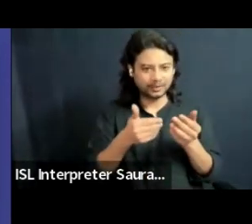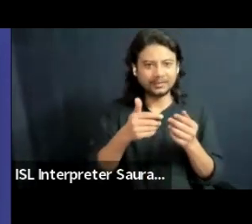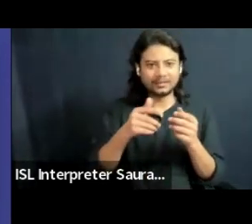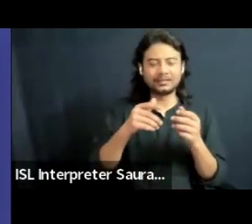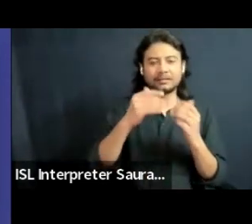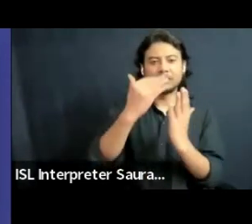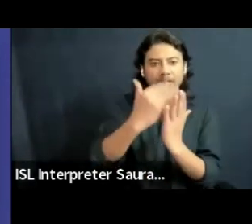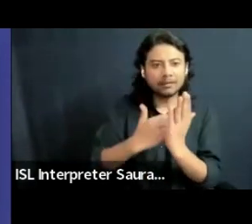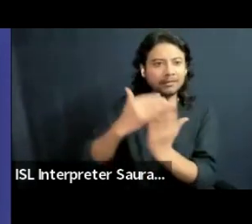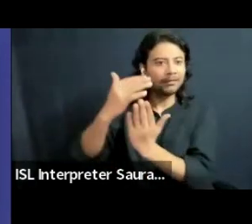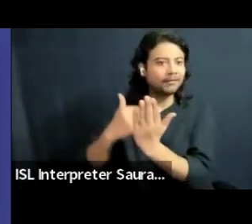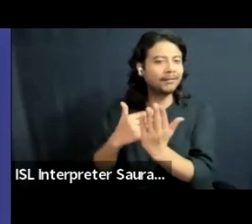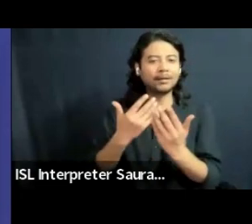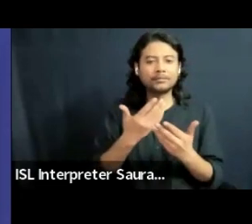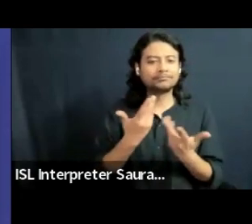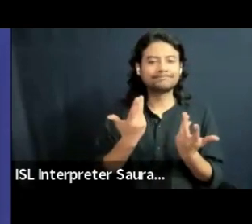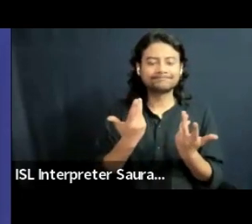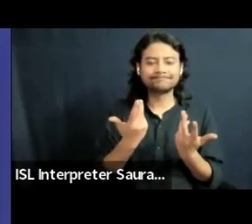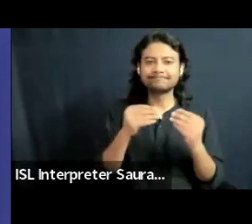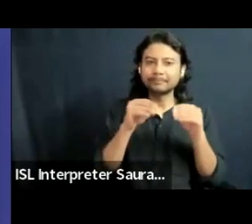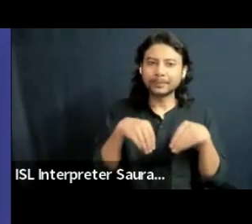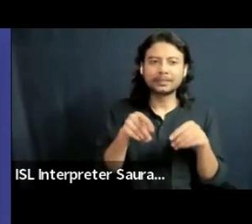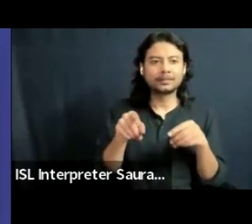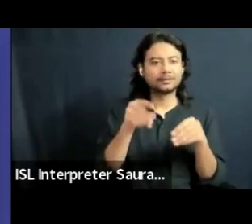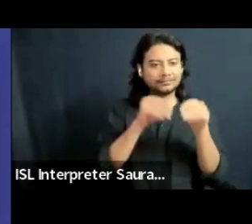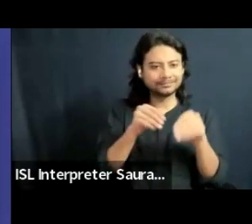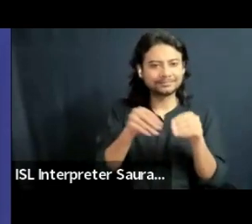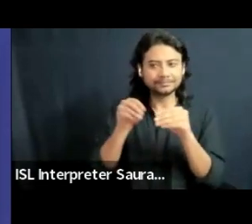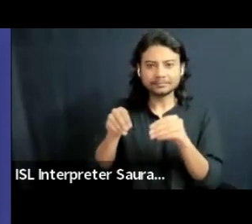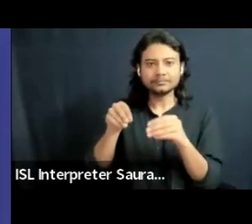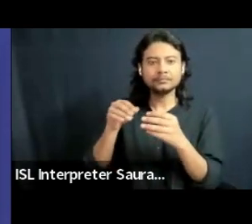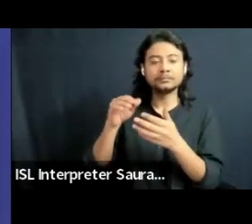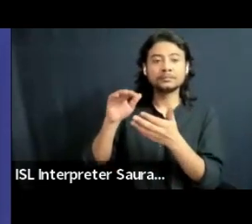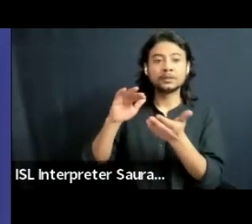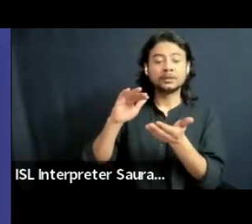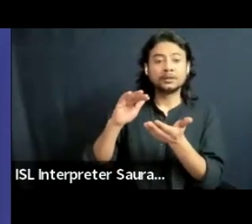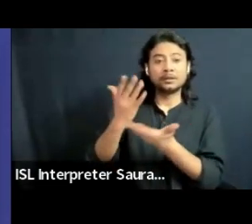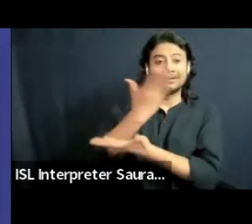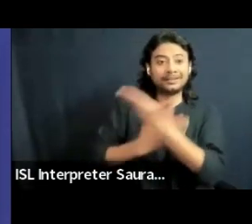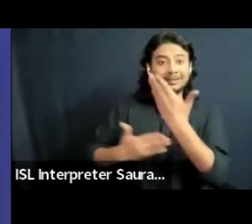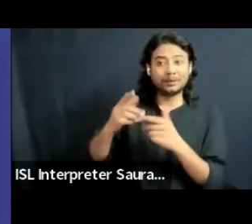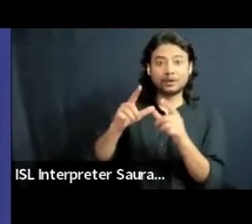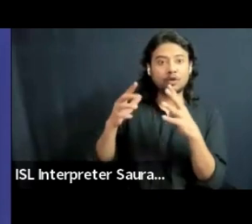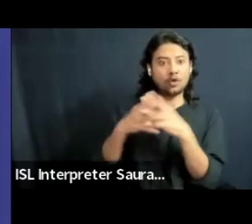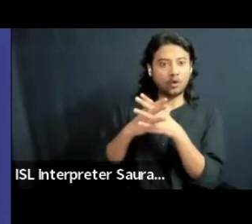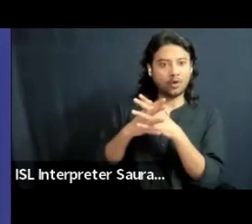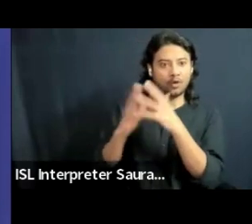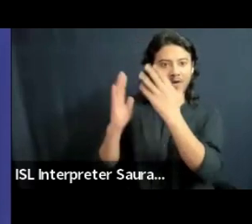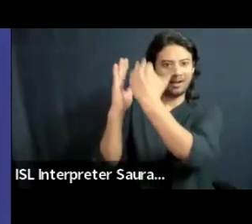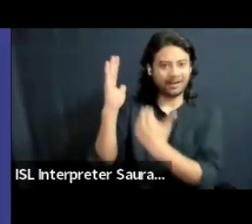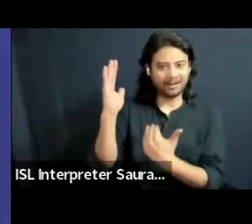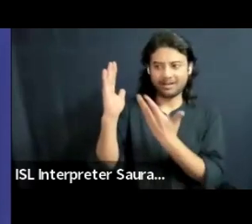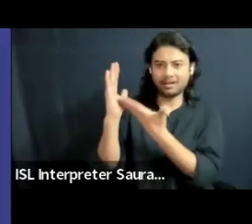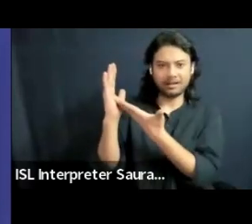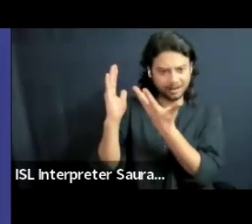new terms and concepts. So if the new terms and concepts that are there in the disability law are not part of these laws, or